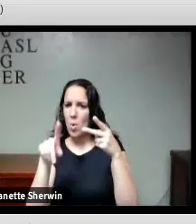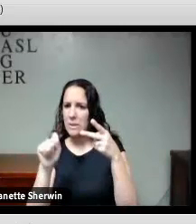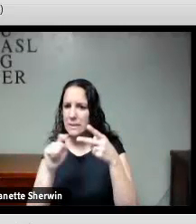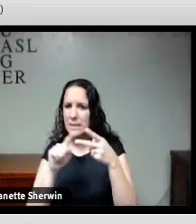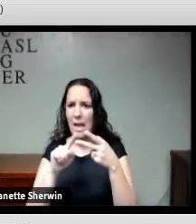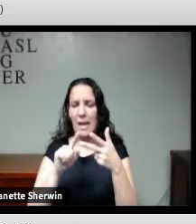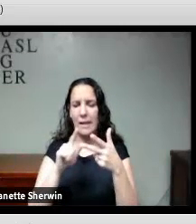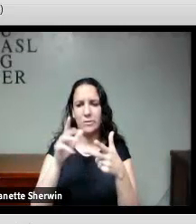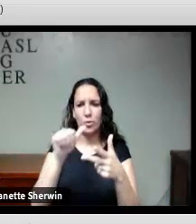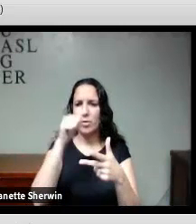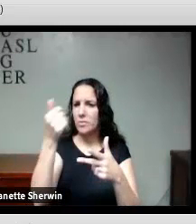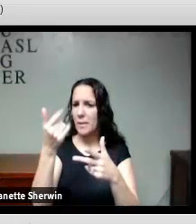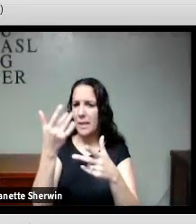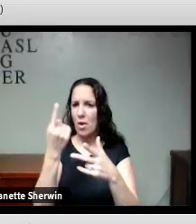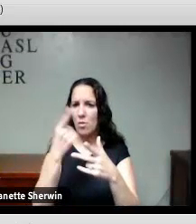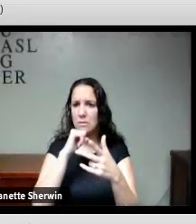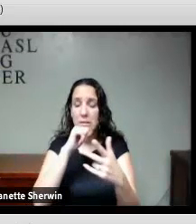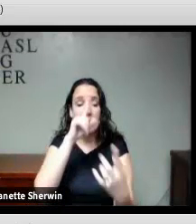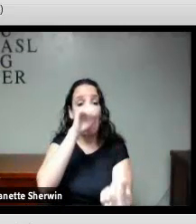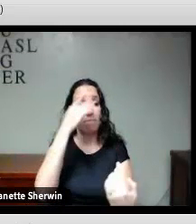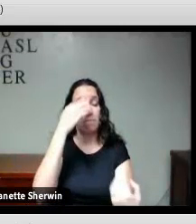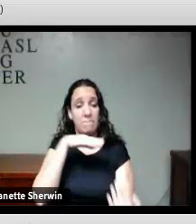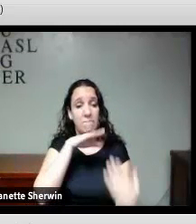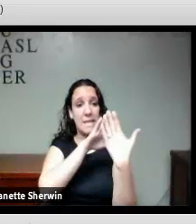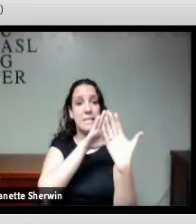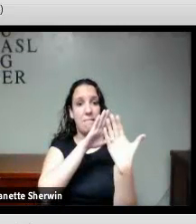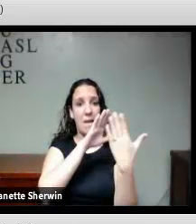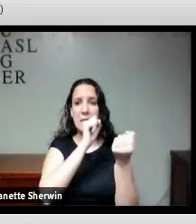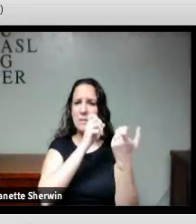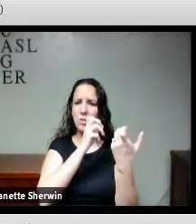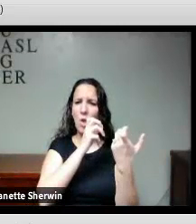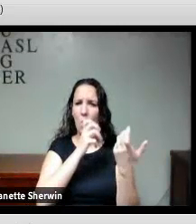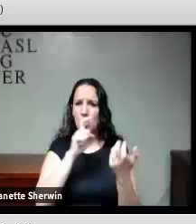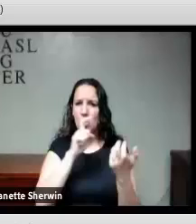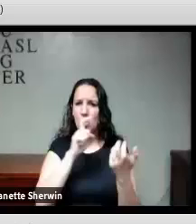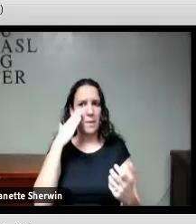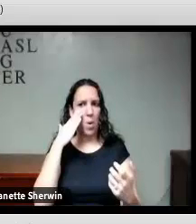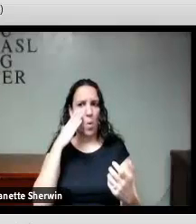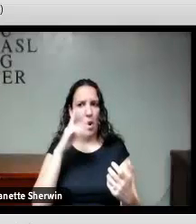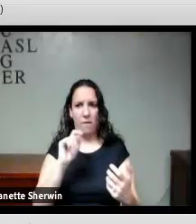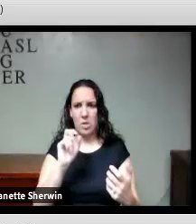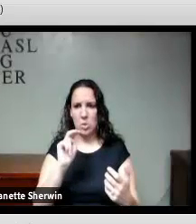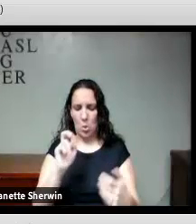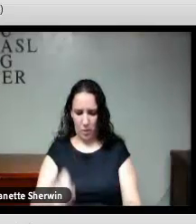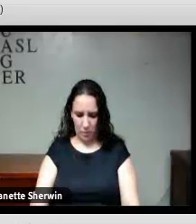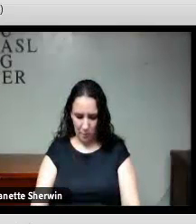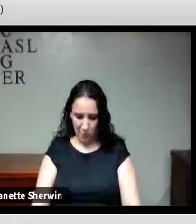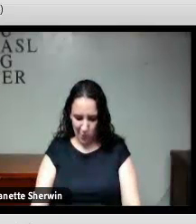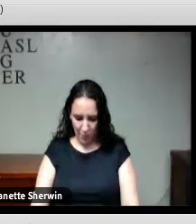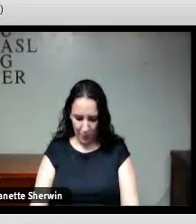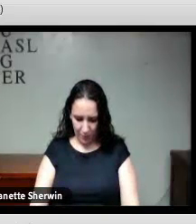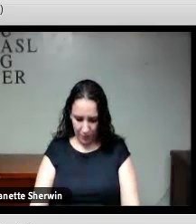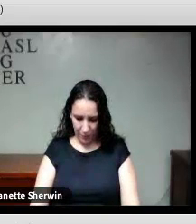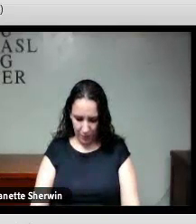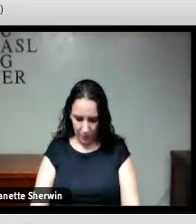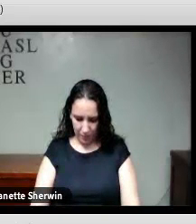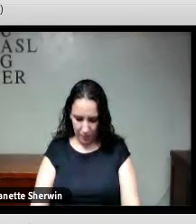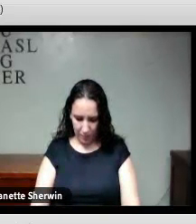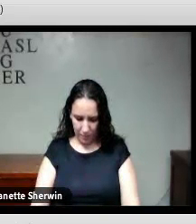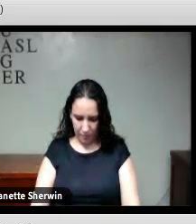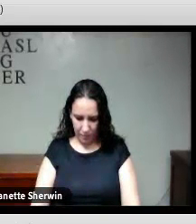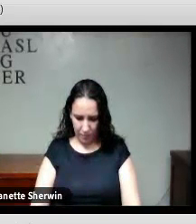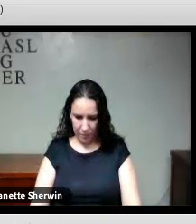willing to say they're sorry about something. So we need to be aware of that. Think about all the articles that are being written now about social